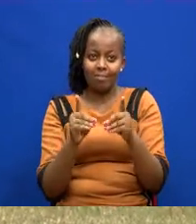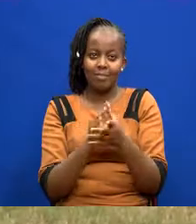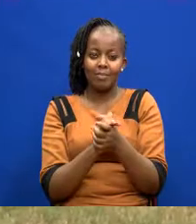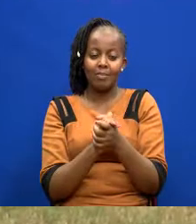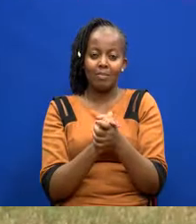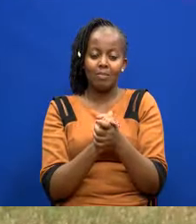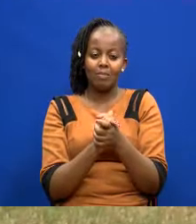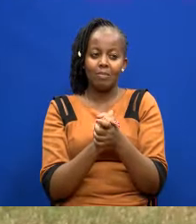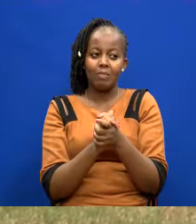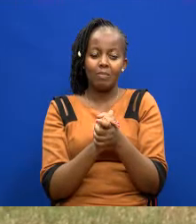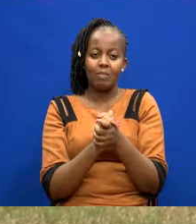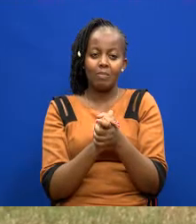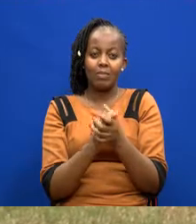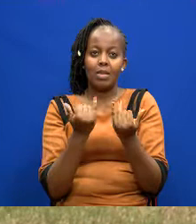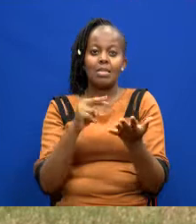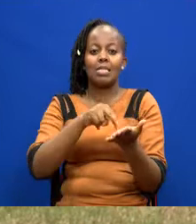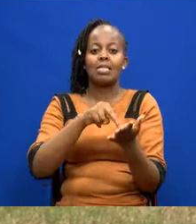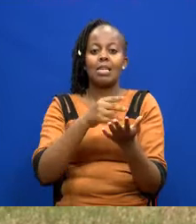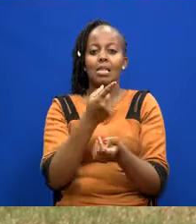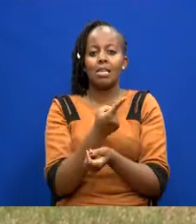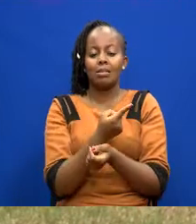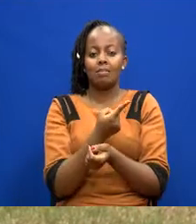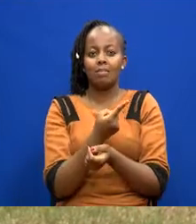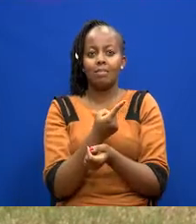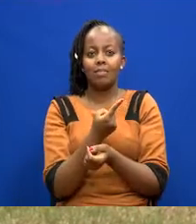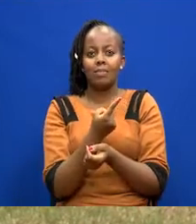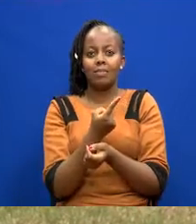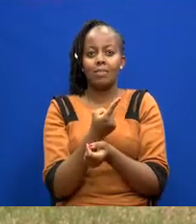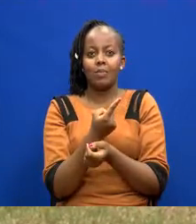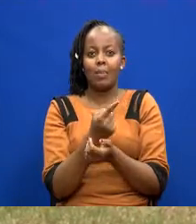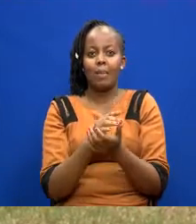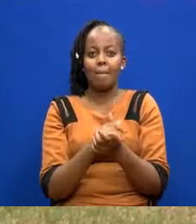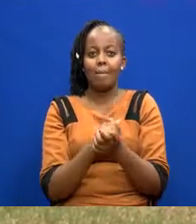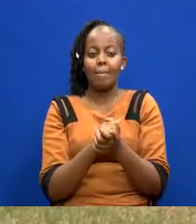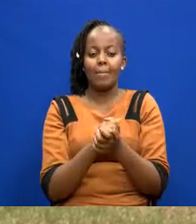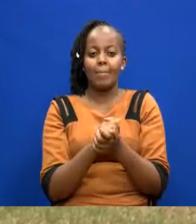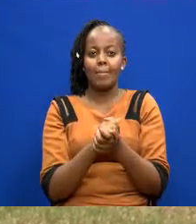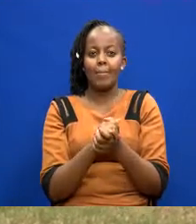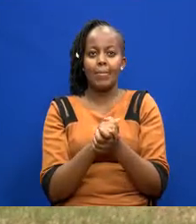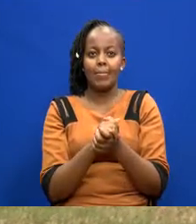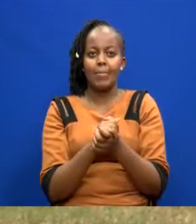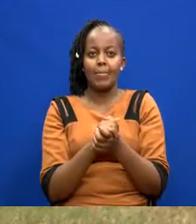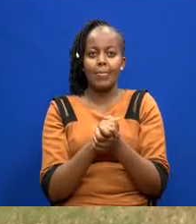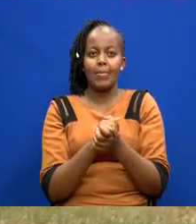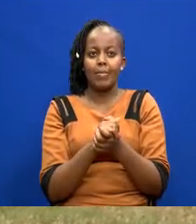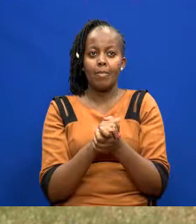feet. Okay, David is standing here. We're coming in from that side.